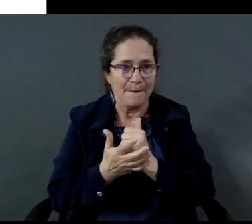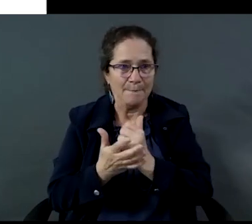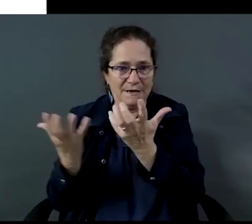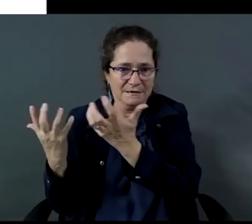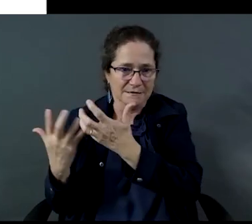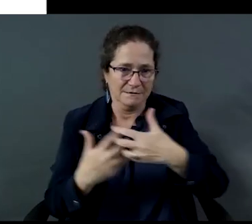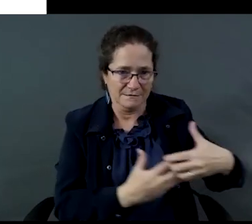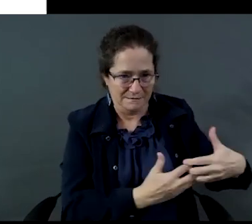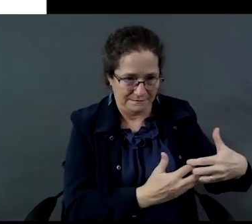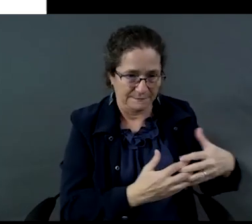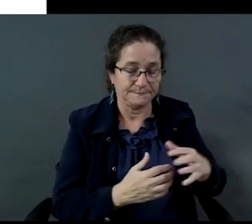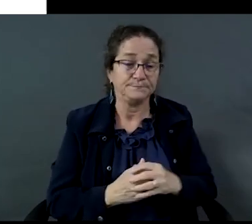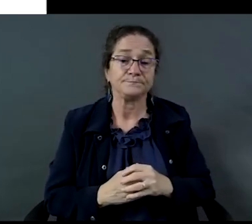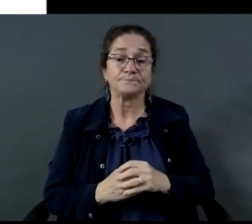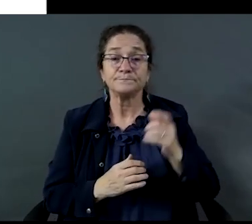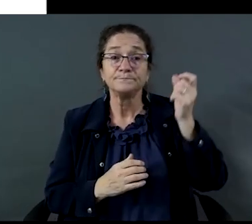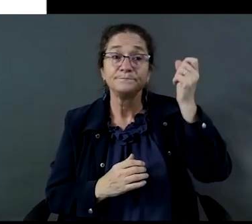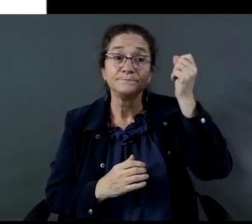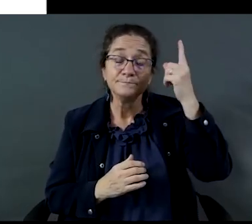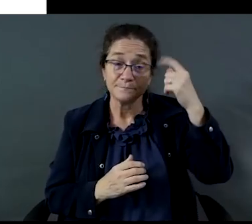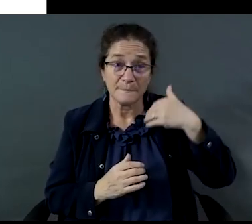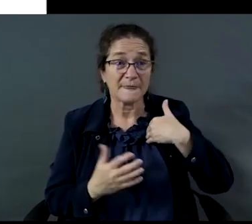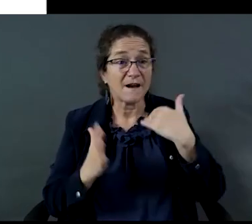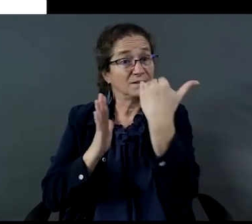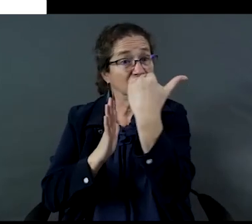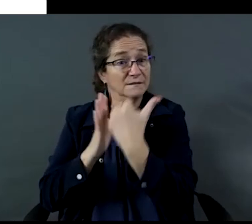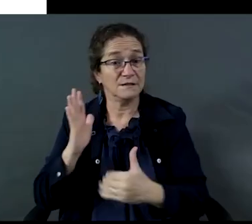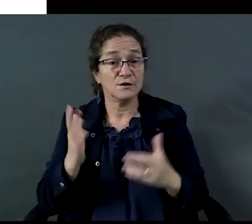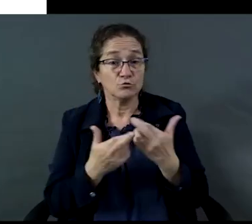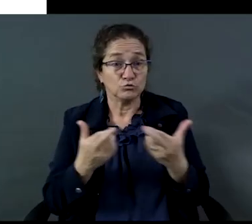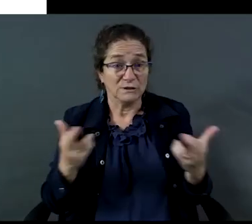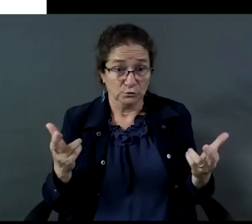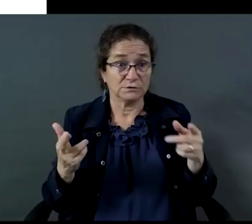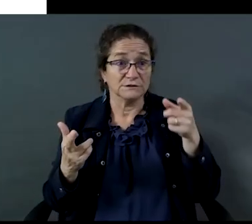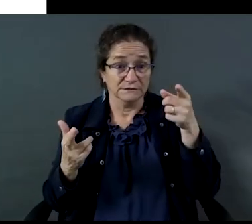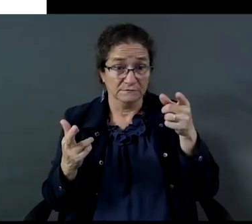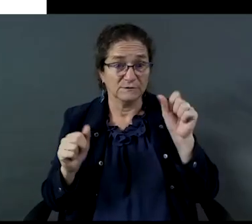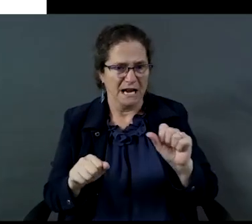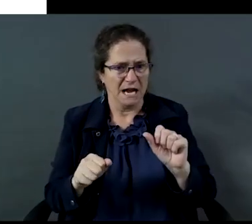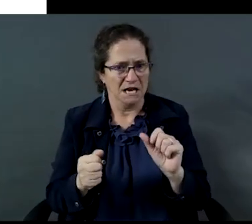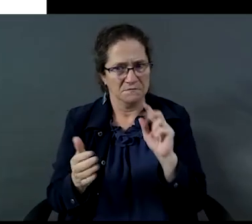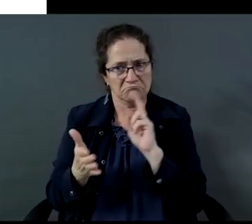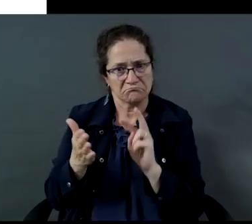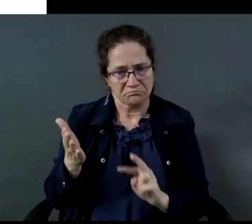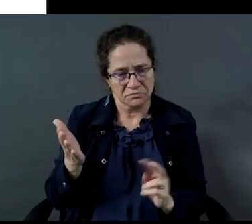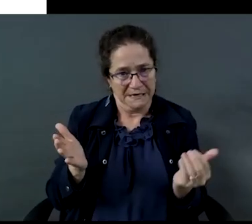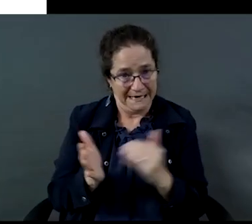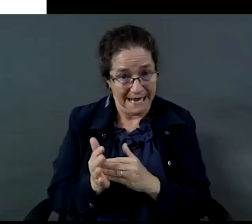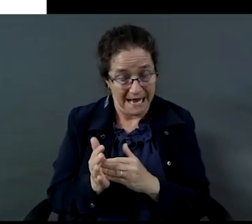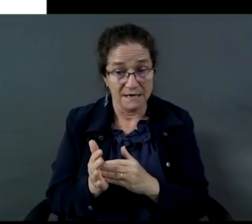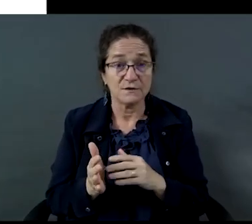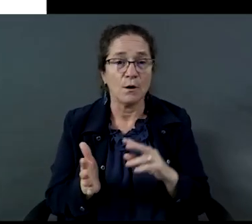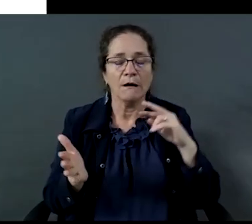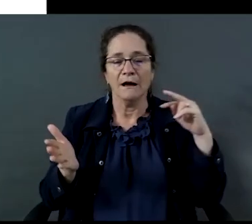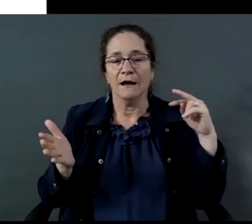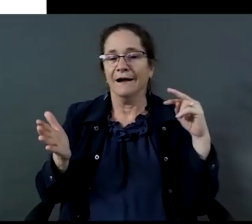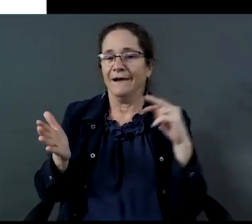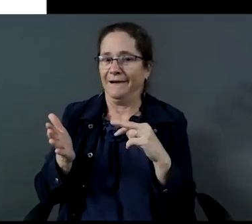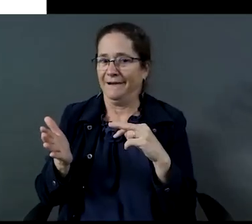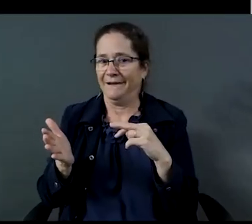And we have various resources that you can reference. Please go and look at the handout. And if you have any questions, we'll be around for you to ask